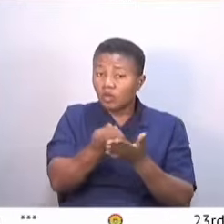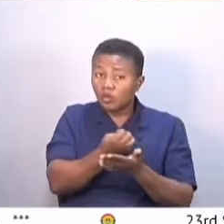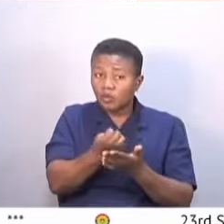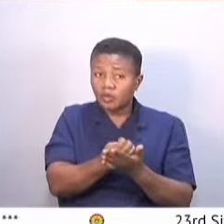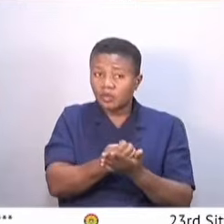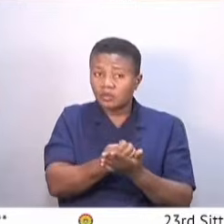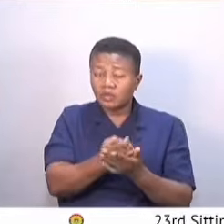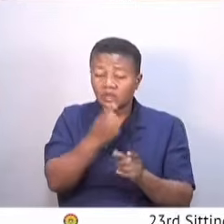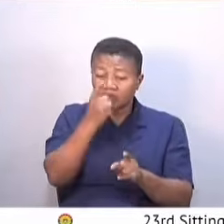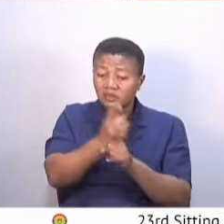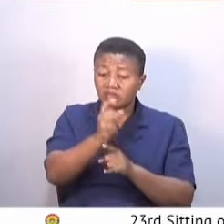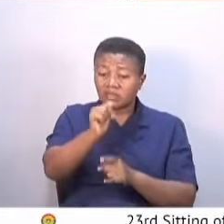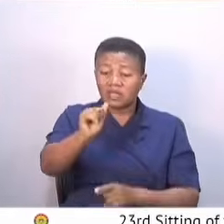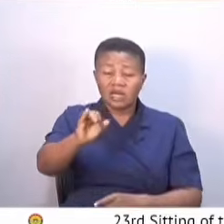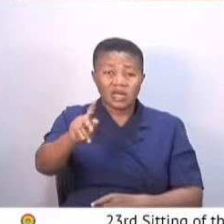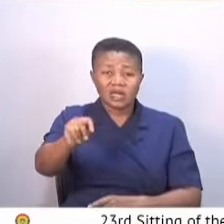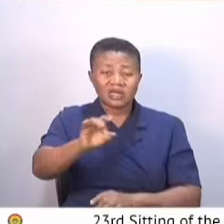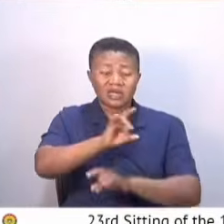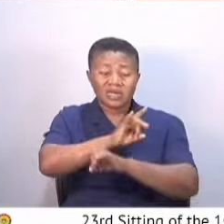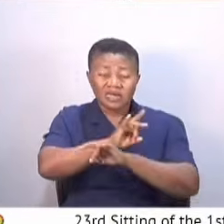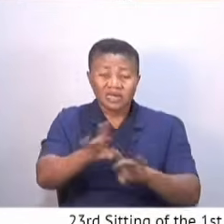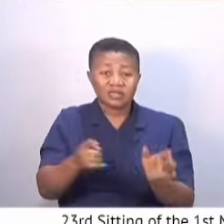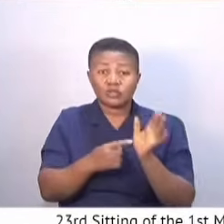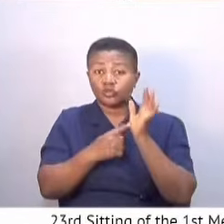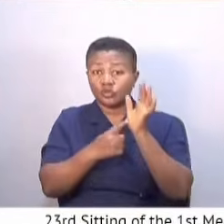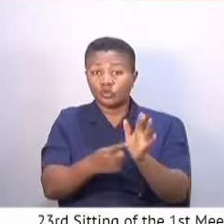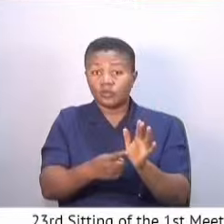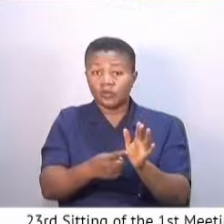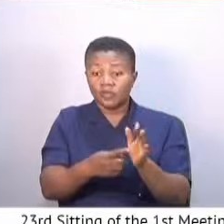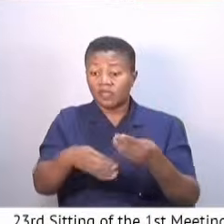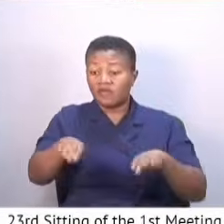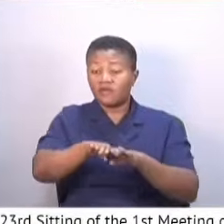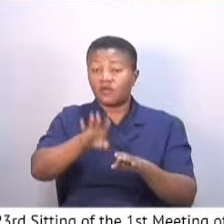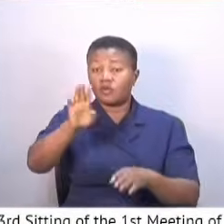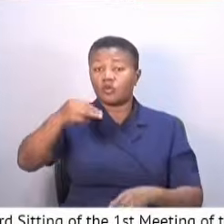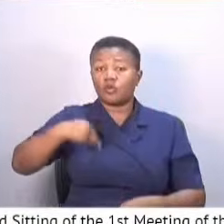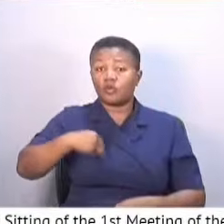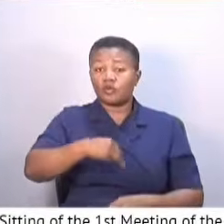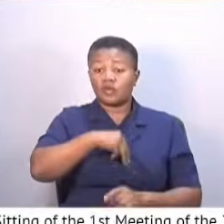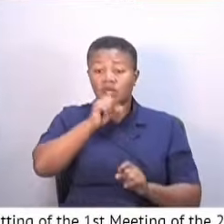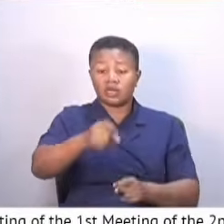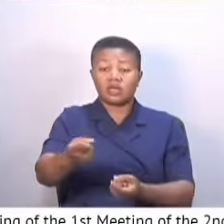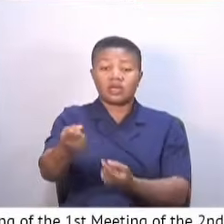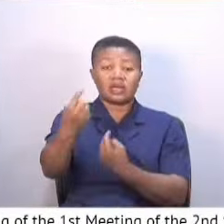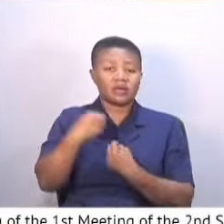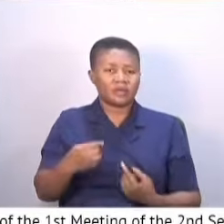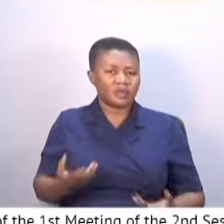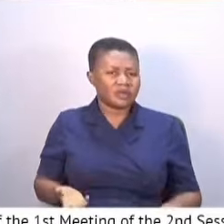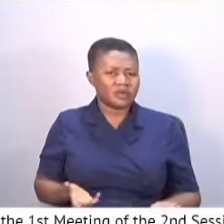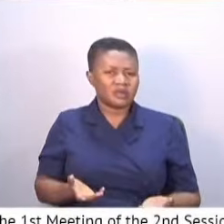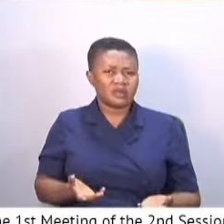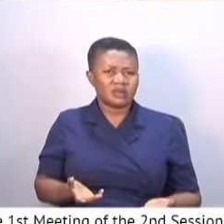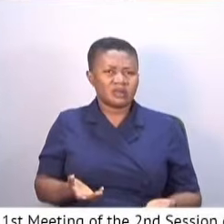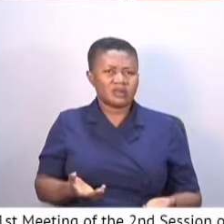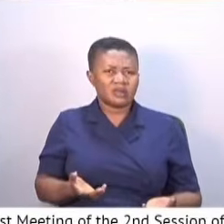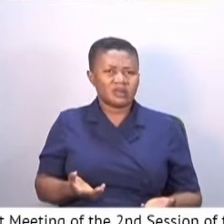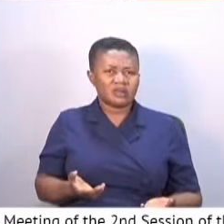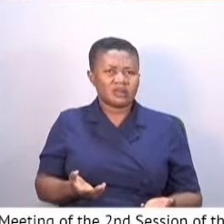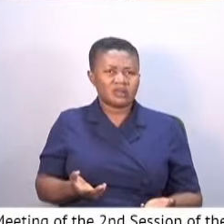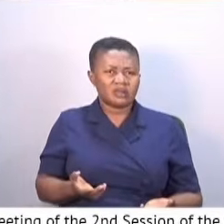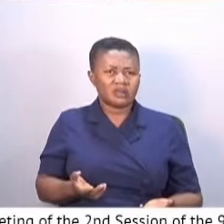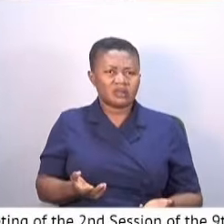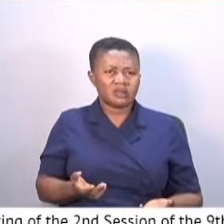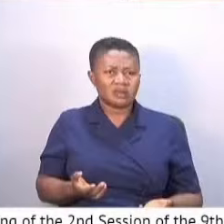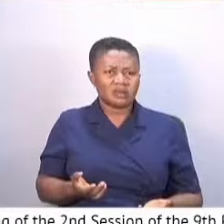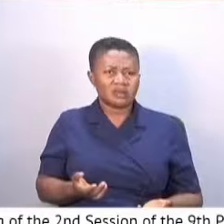working. It's just an act. Nothing is going on. And yet your members cannot even come and help with these 24 hours. Look at us. Out of 29, less than